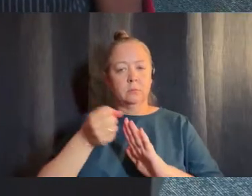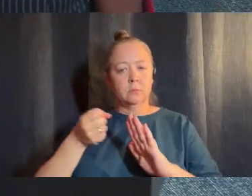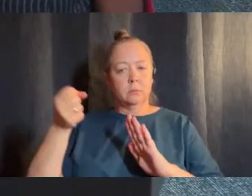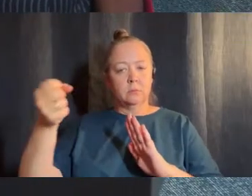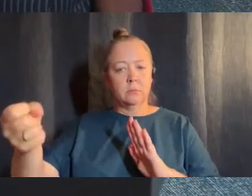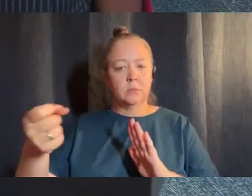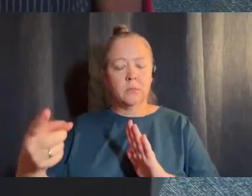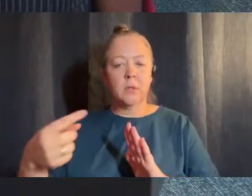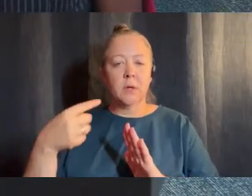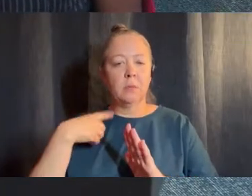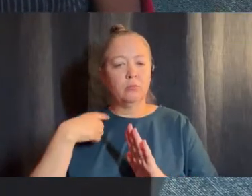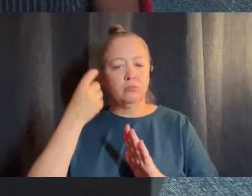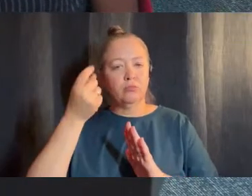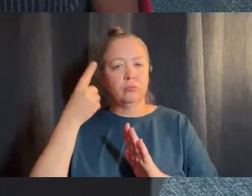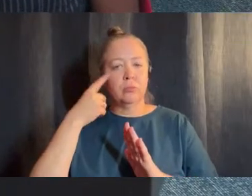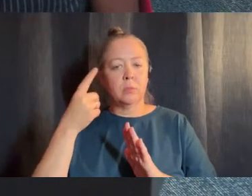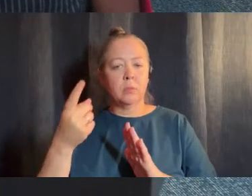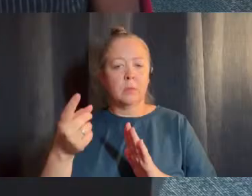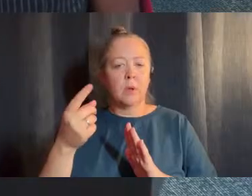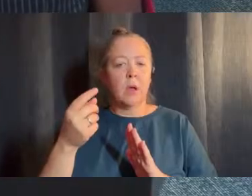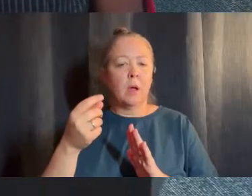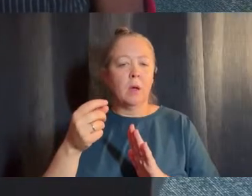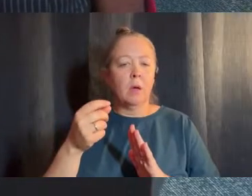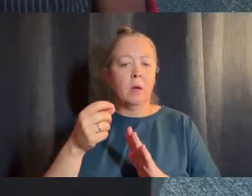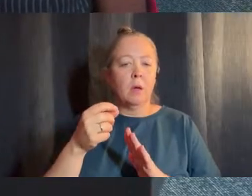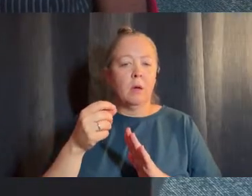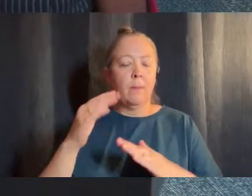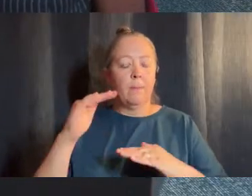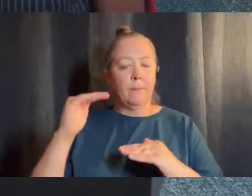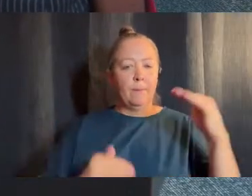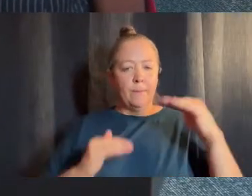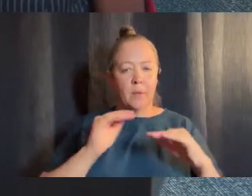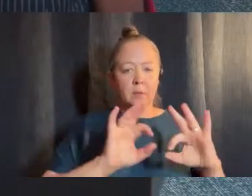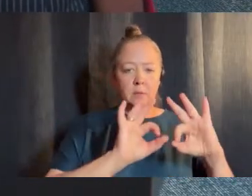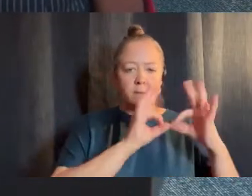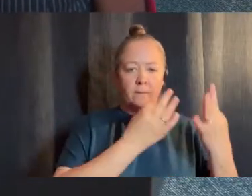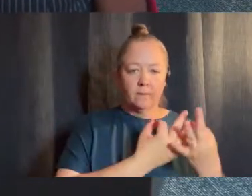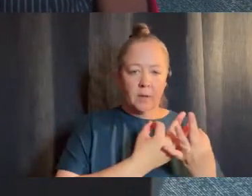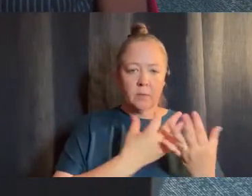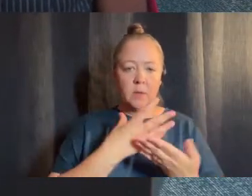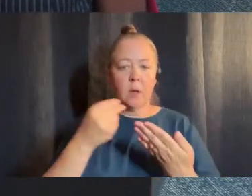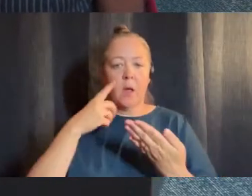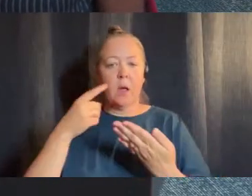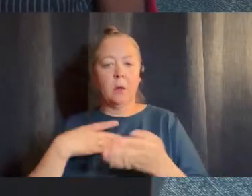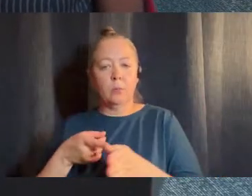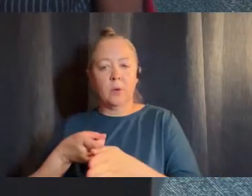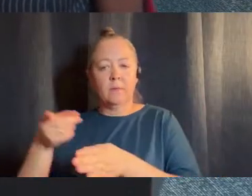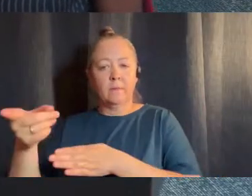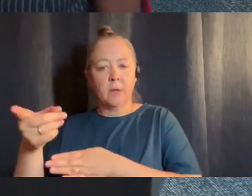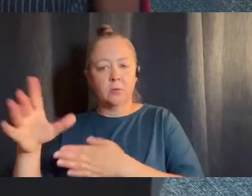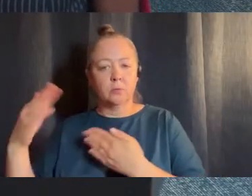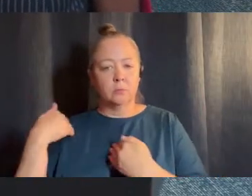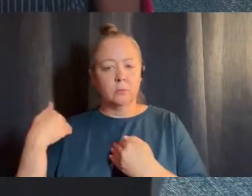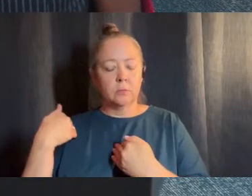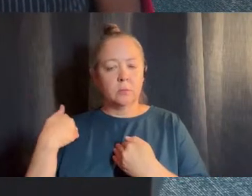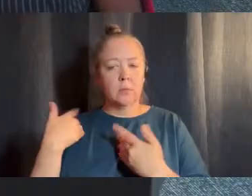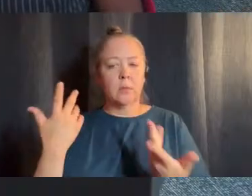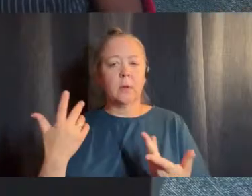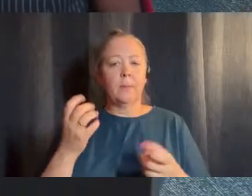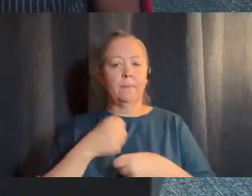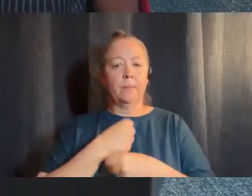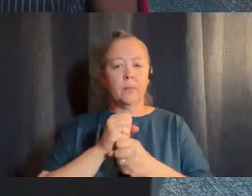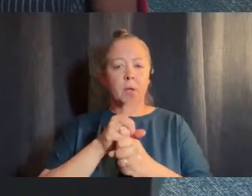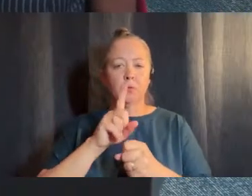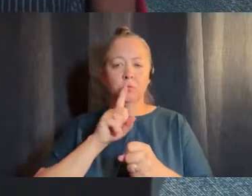professional duties mean going the extra distance to give weight to both obligations, not one